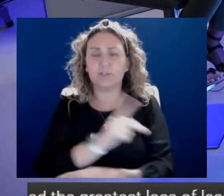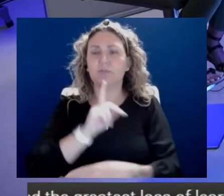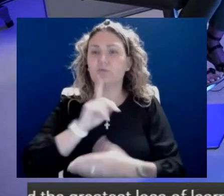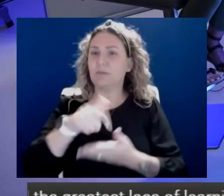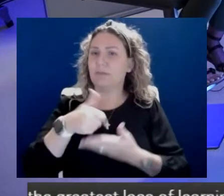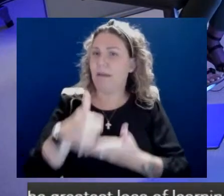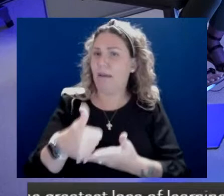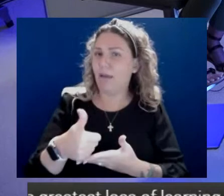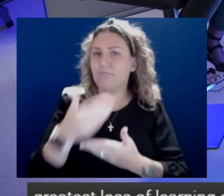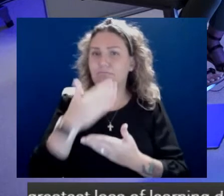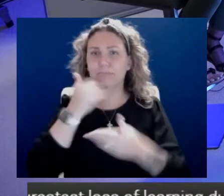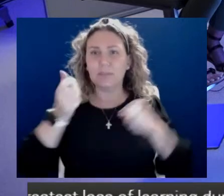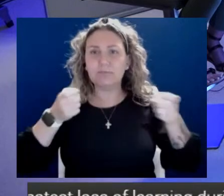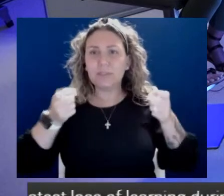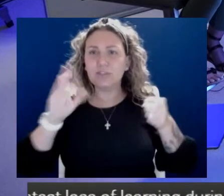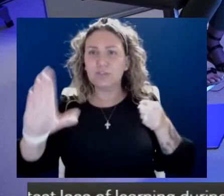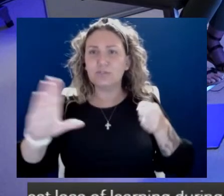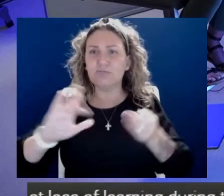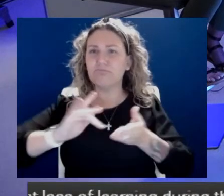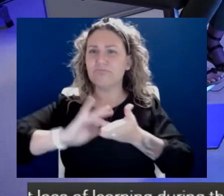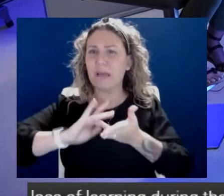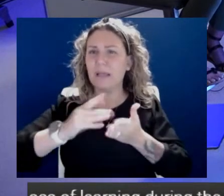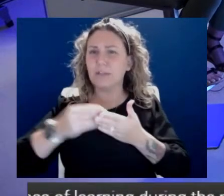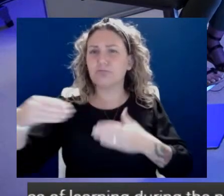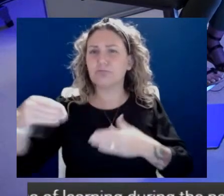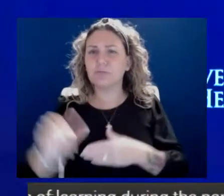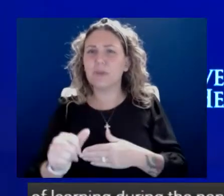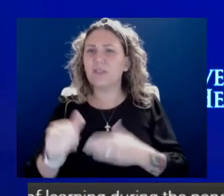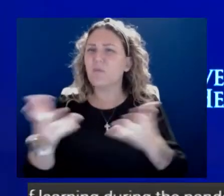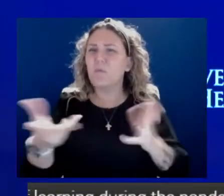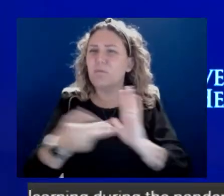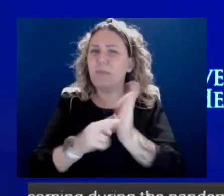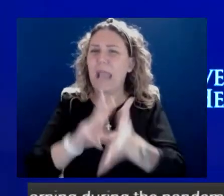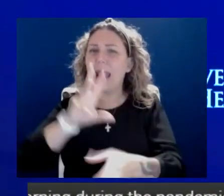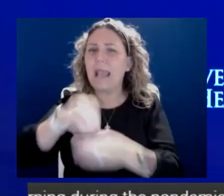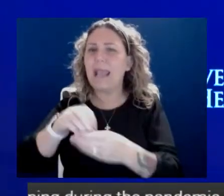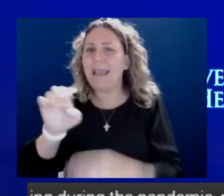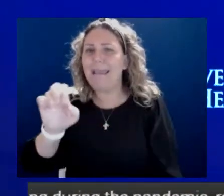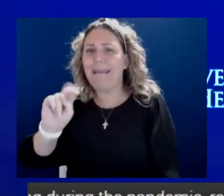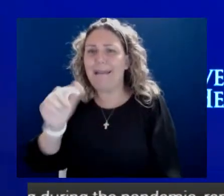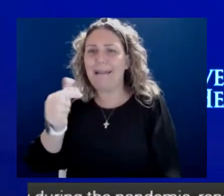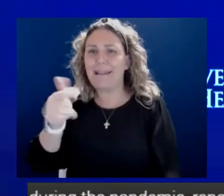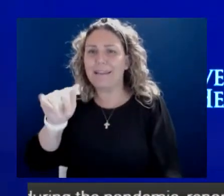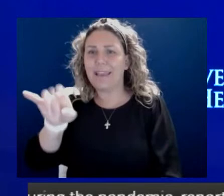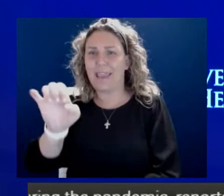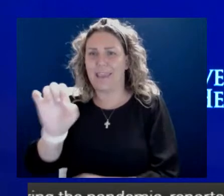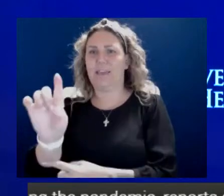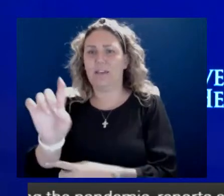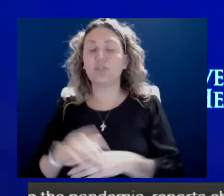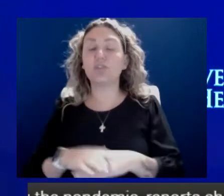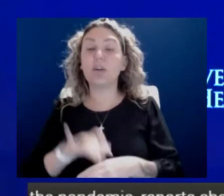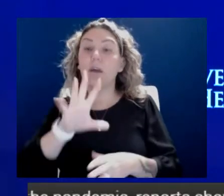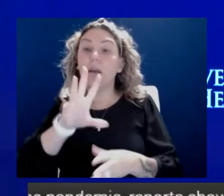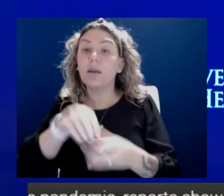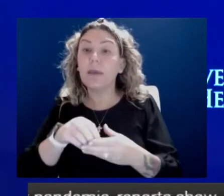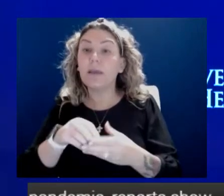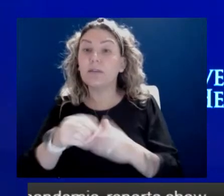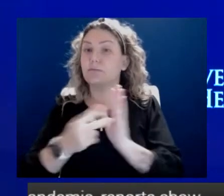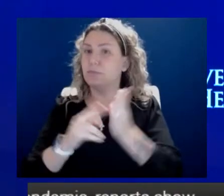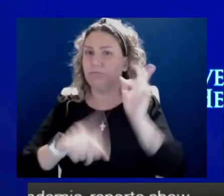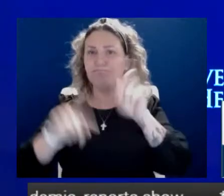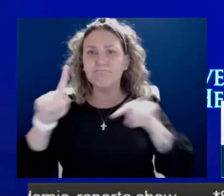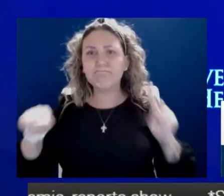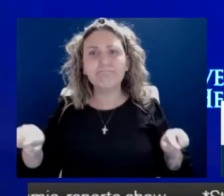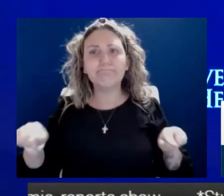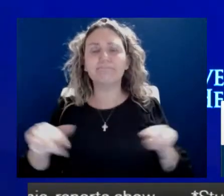their own medical expenses. What do you mean when you say engaged? Yeah, absolutely. Thank you for the question. You know, engagement can come in many different forms. Engagement